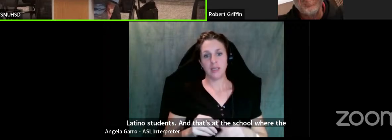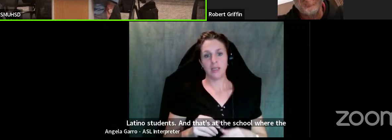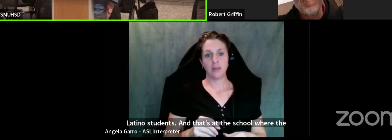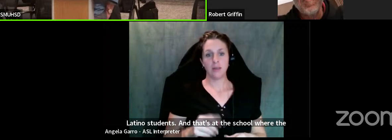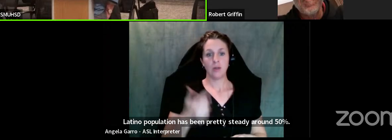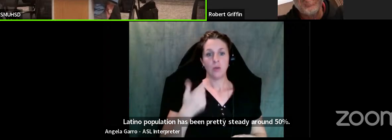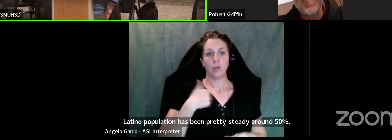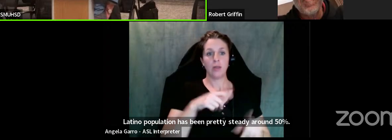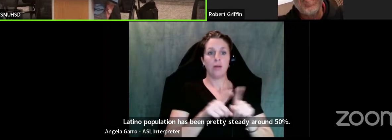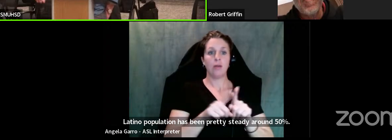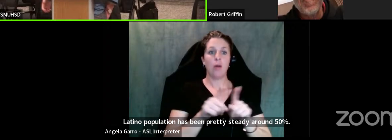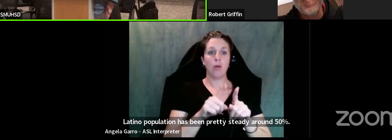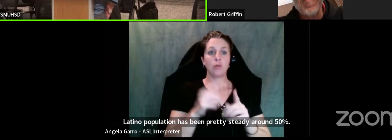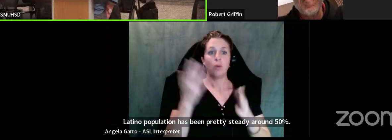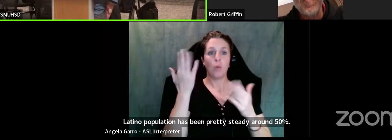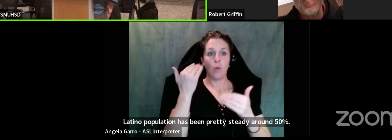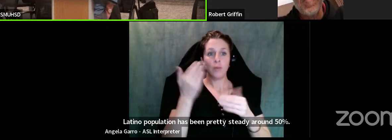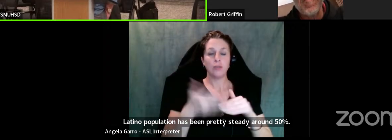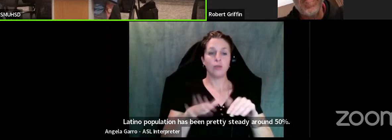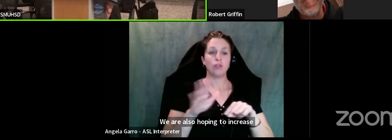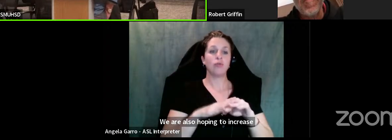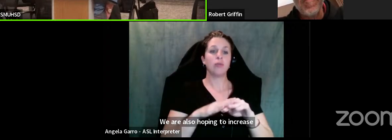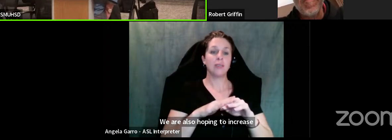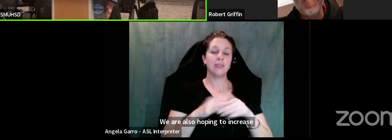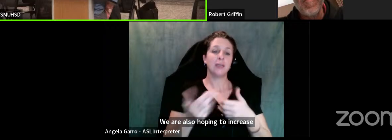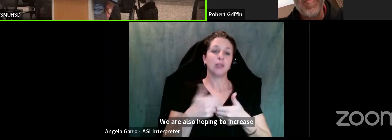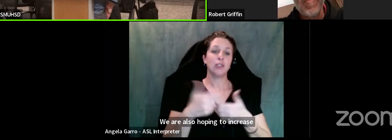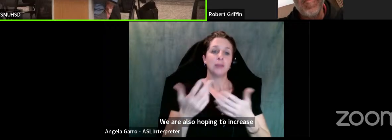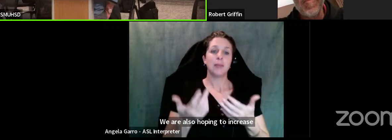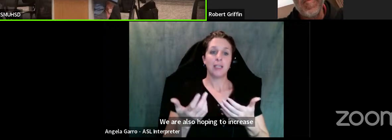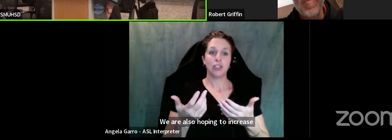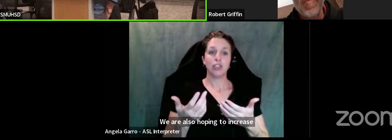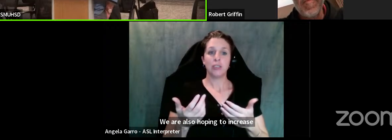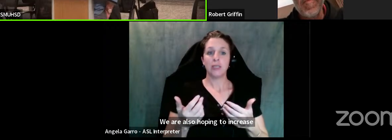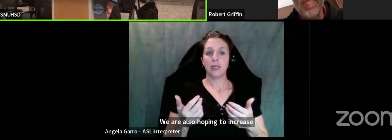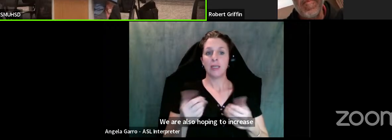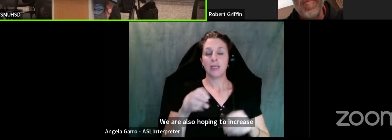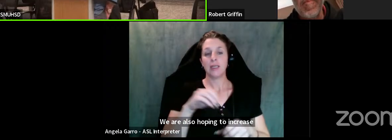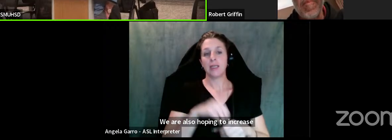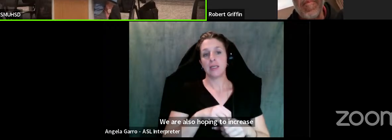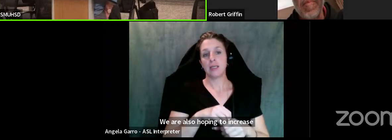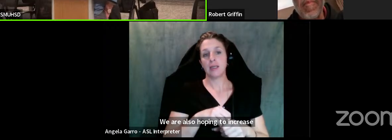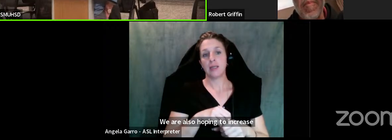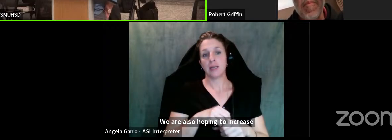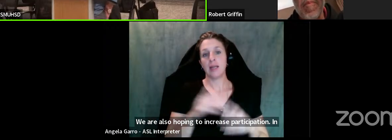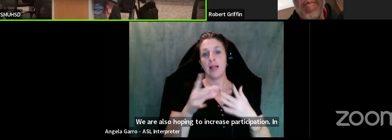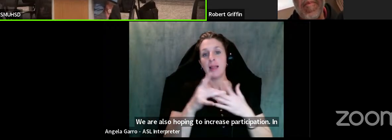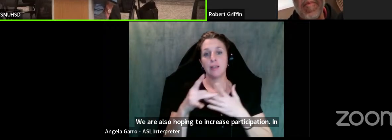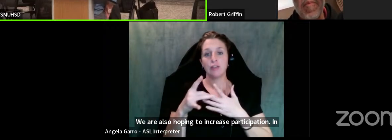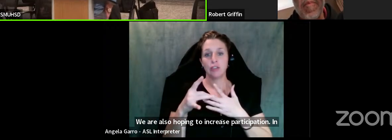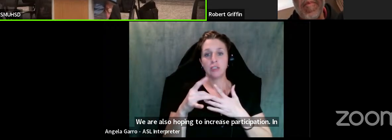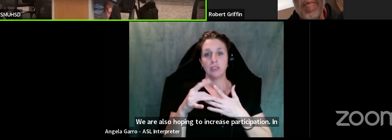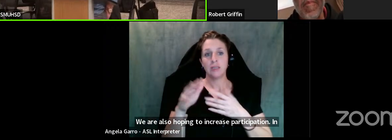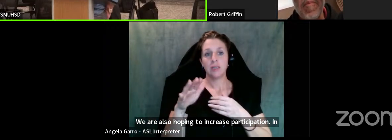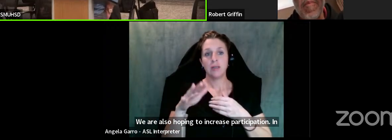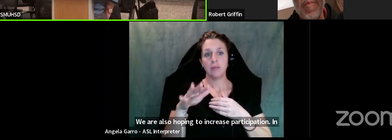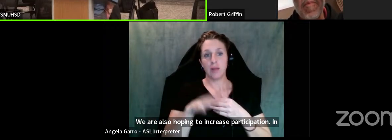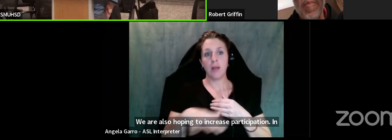We are also hoping to increase participation in leadership